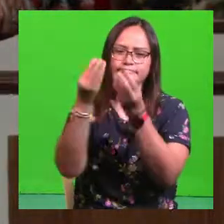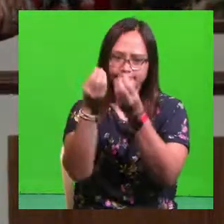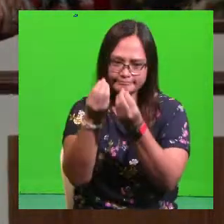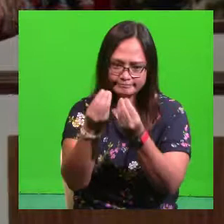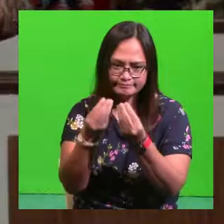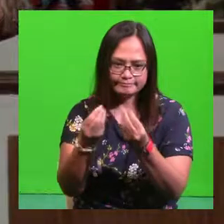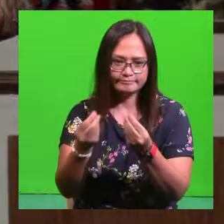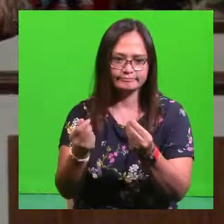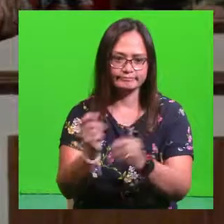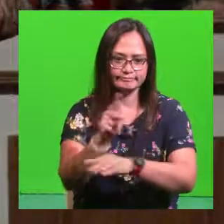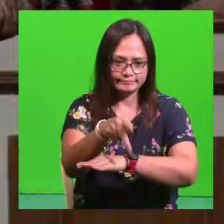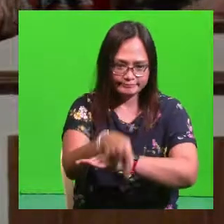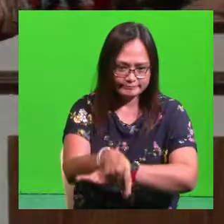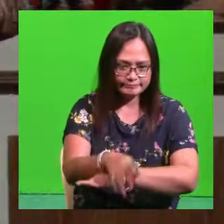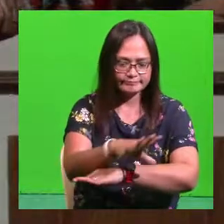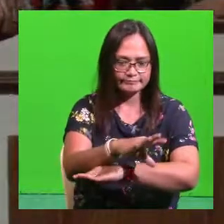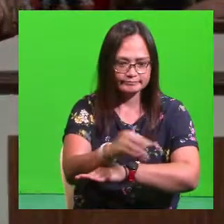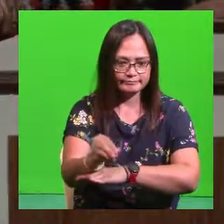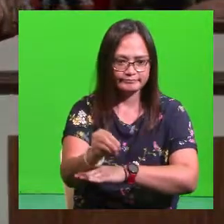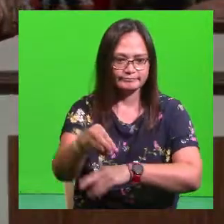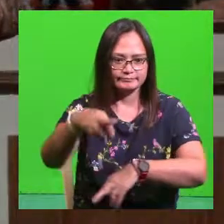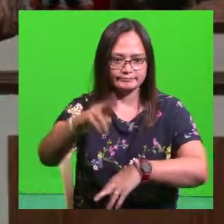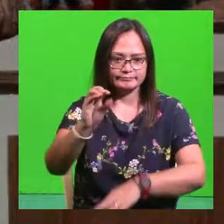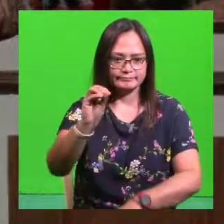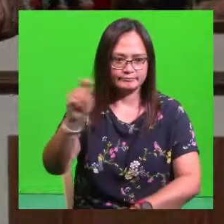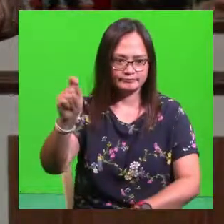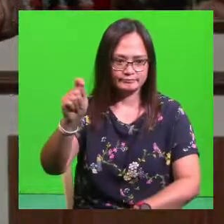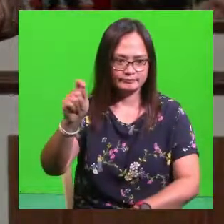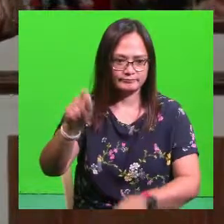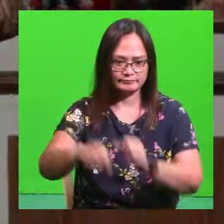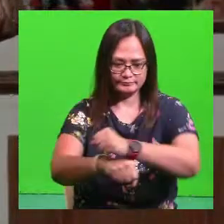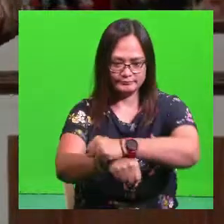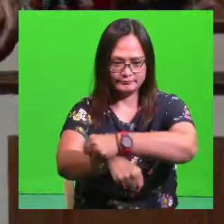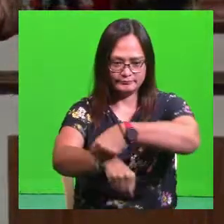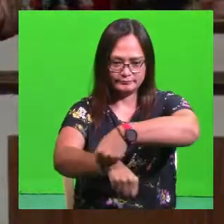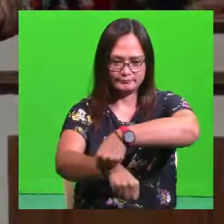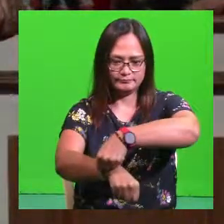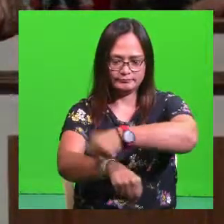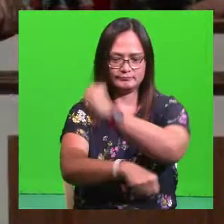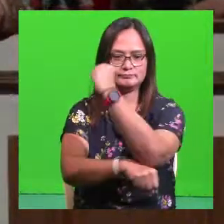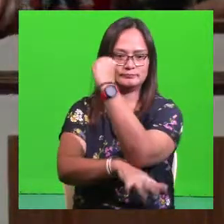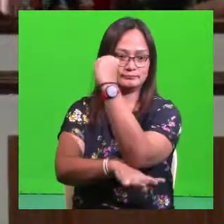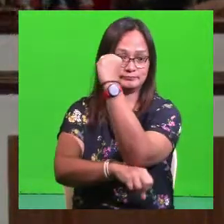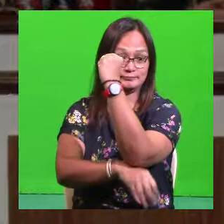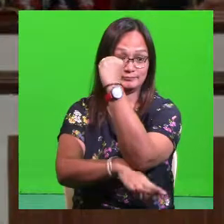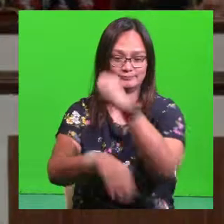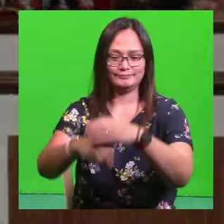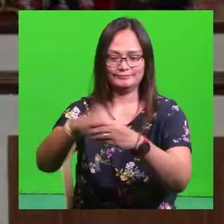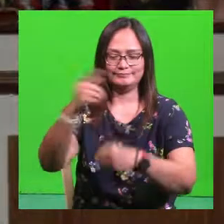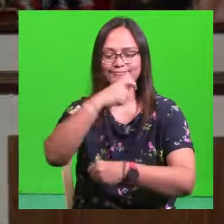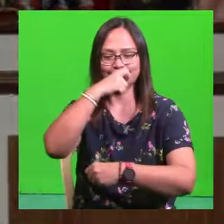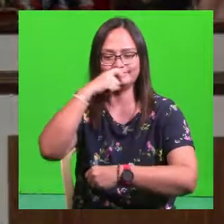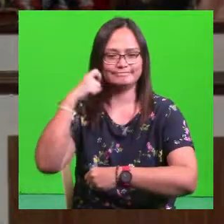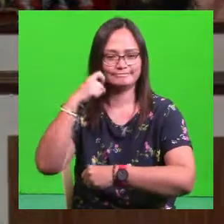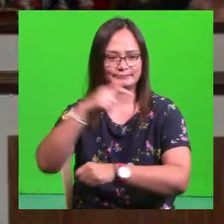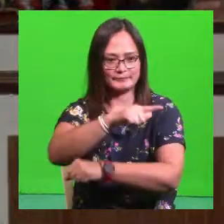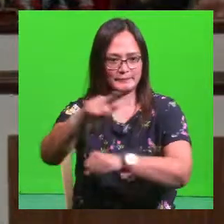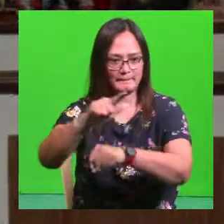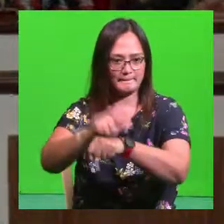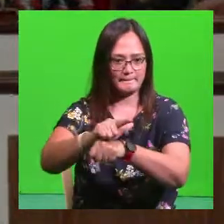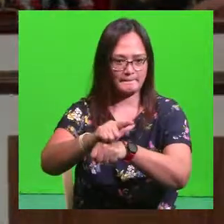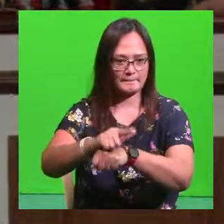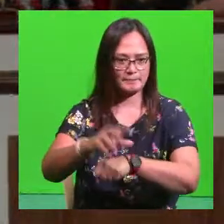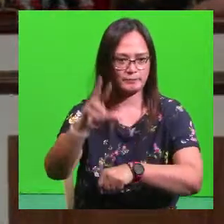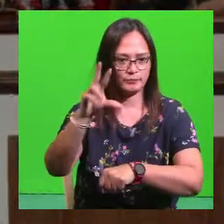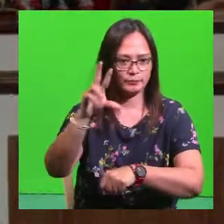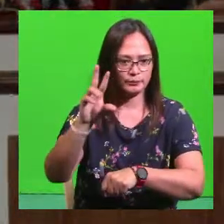of a dry ground. He hath no form, nor comeliness. And when we shall see